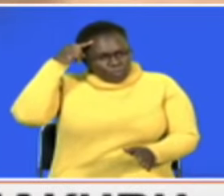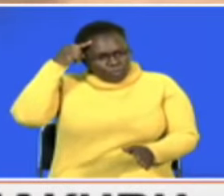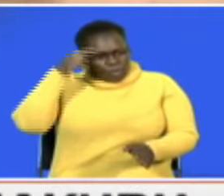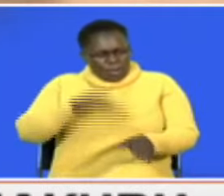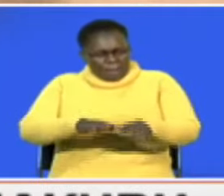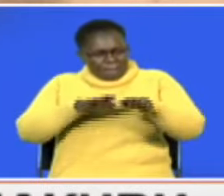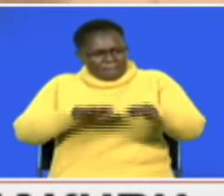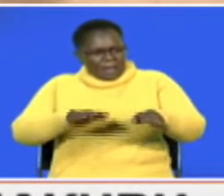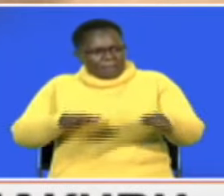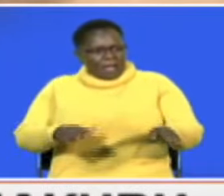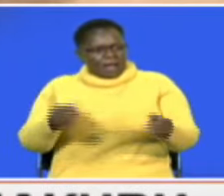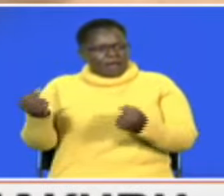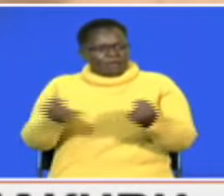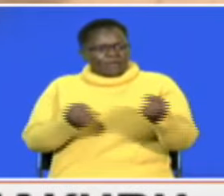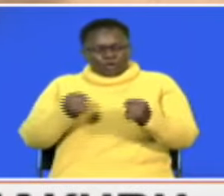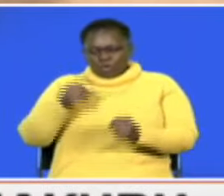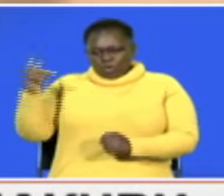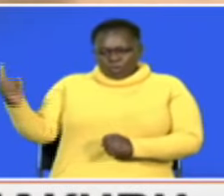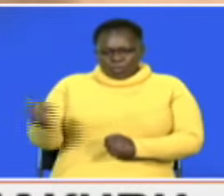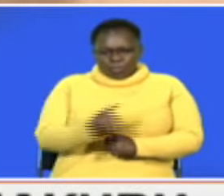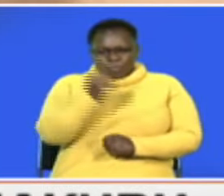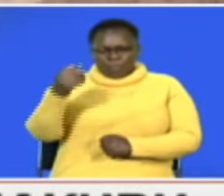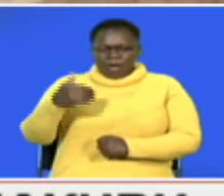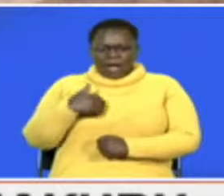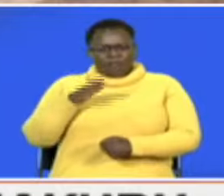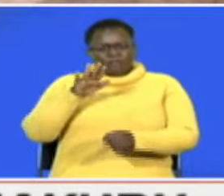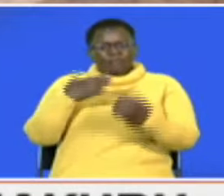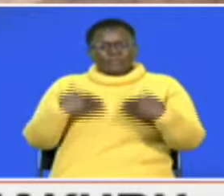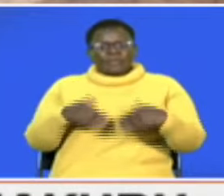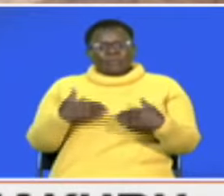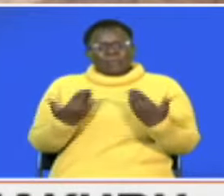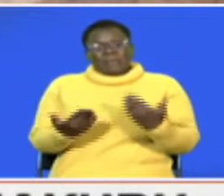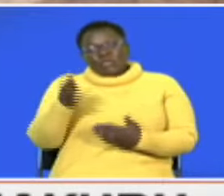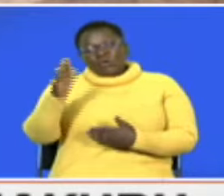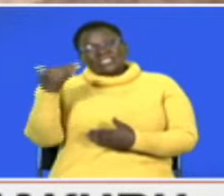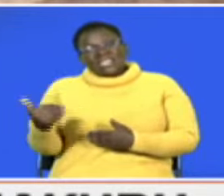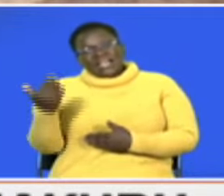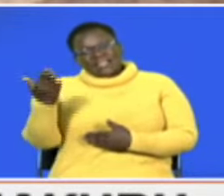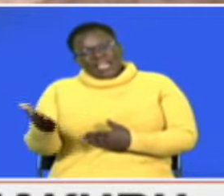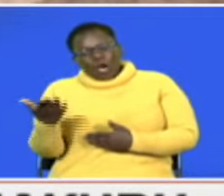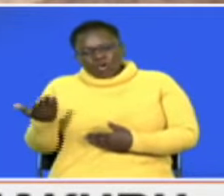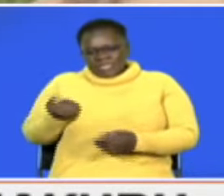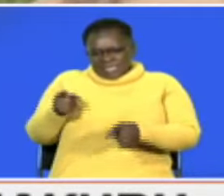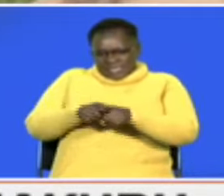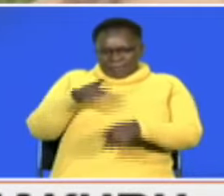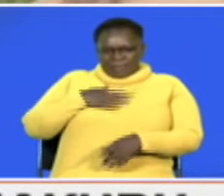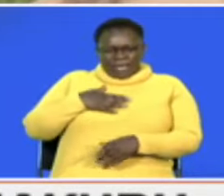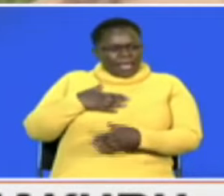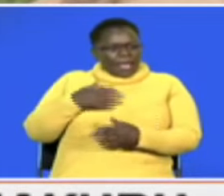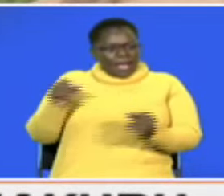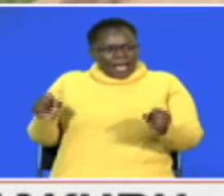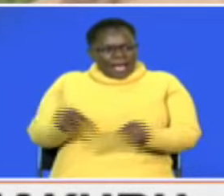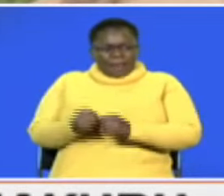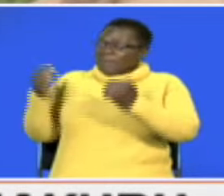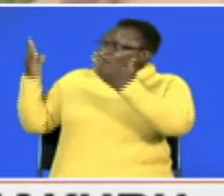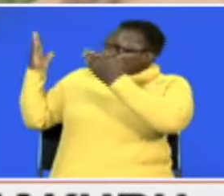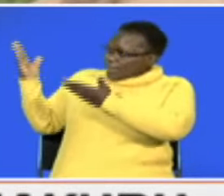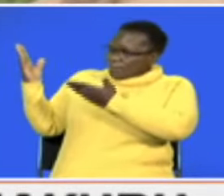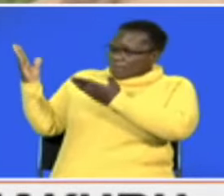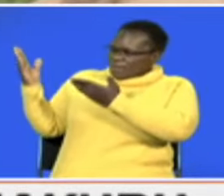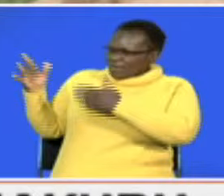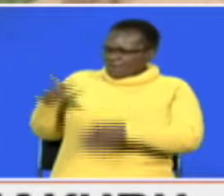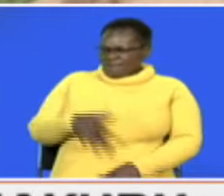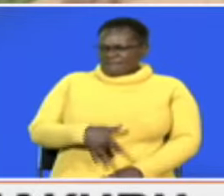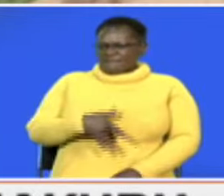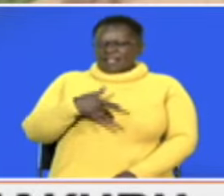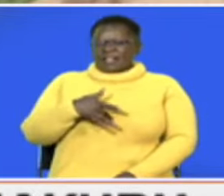jam kubwa. Hiyo gari inapita imebeba abiria inaweza kuwa mtoto wangu iko ndani ama dada yangu. Whatever is happening here to us, we feel